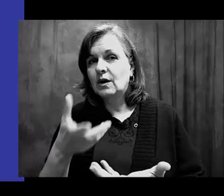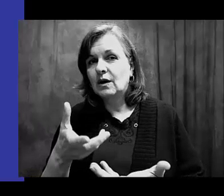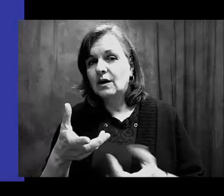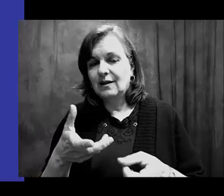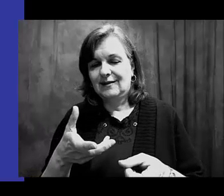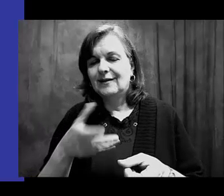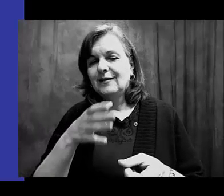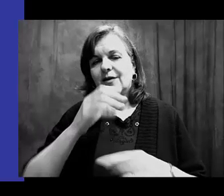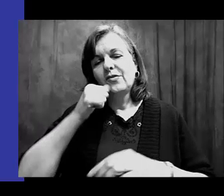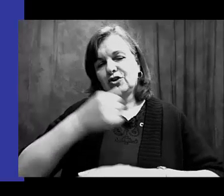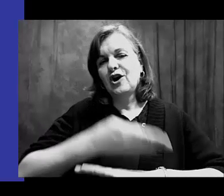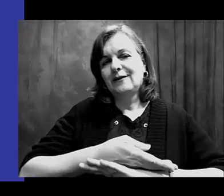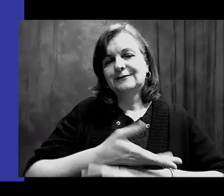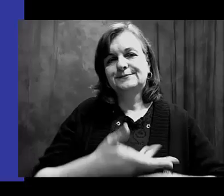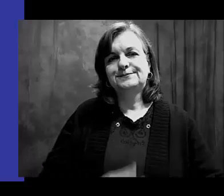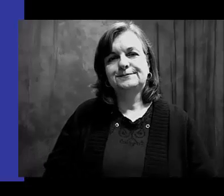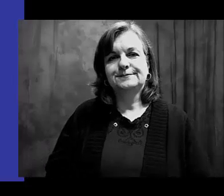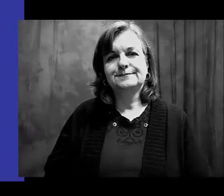Right, his daughter.